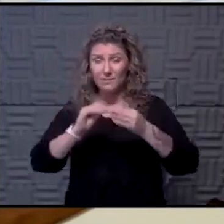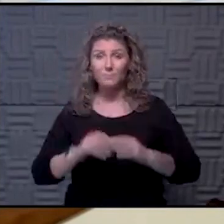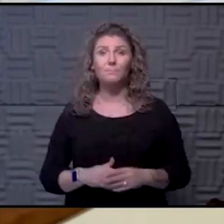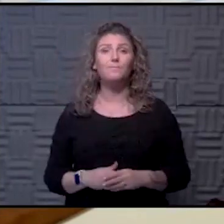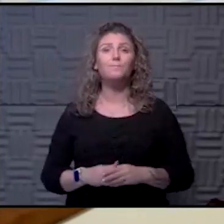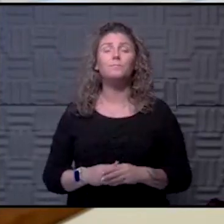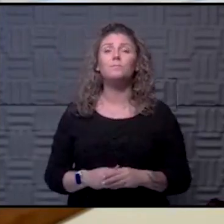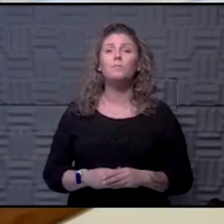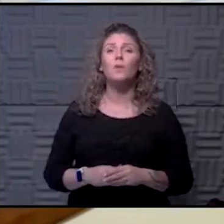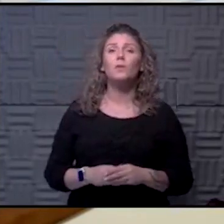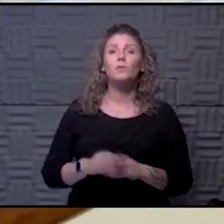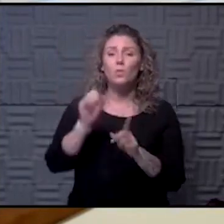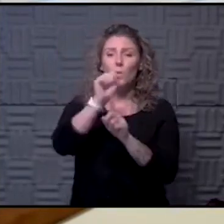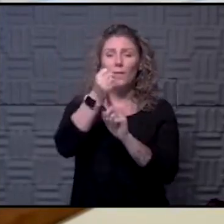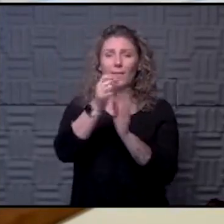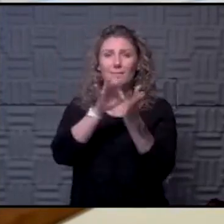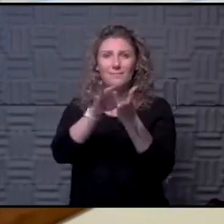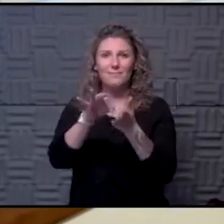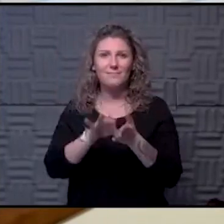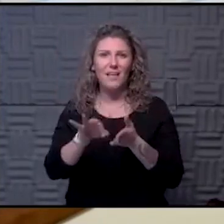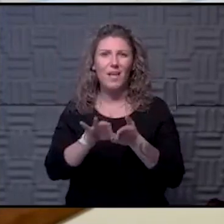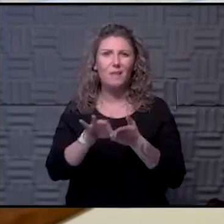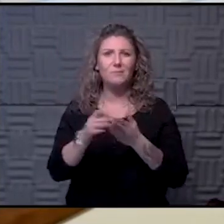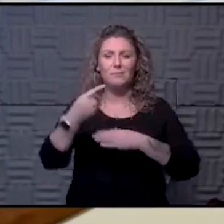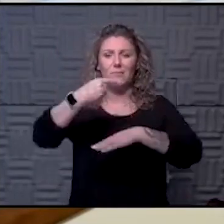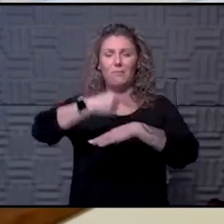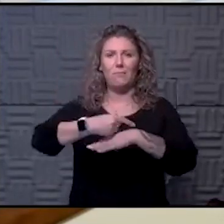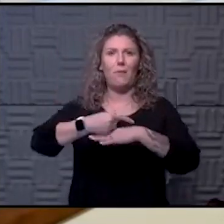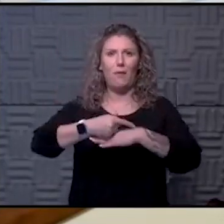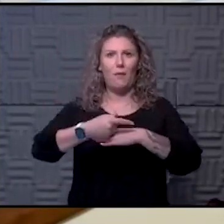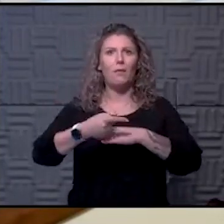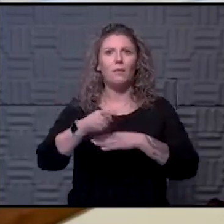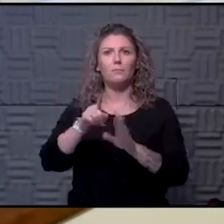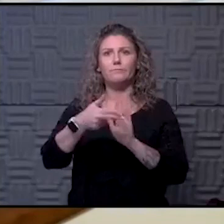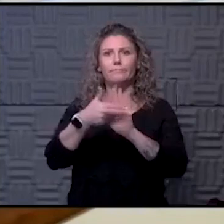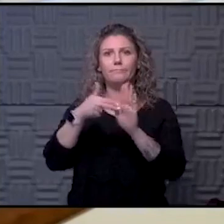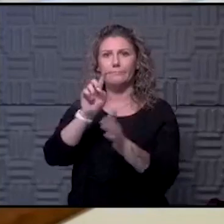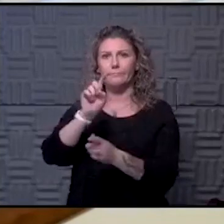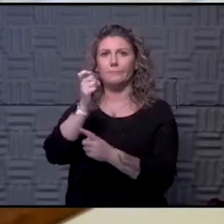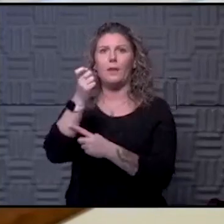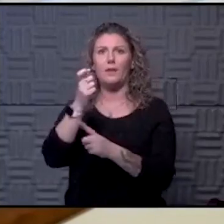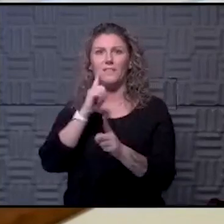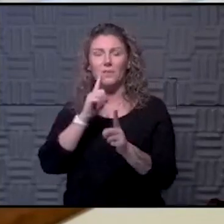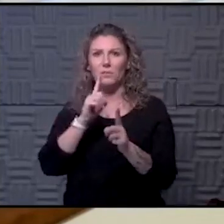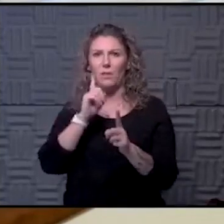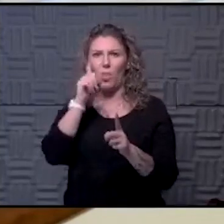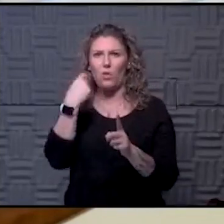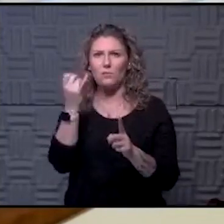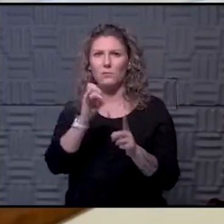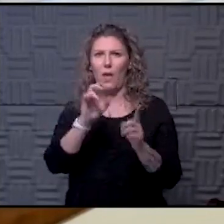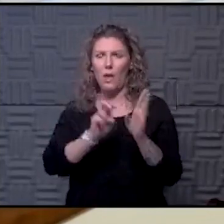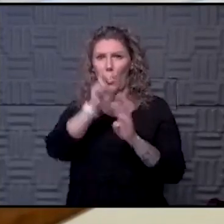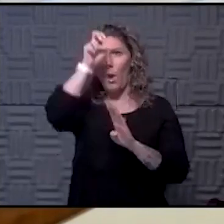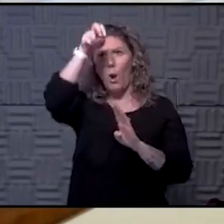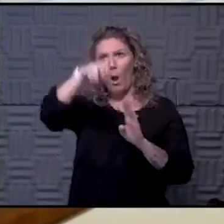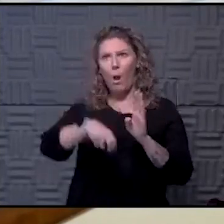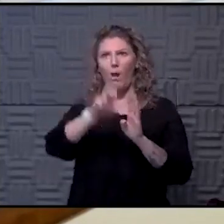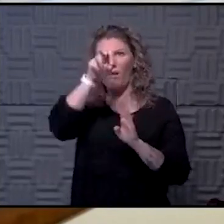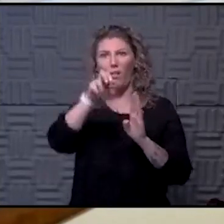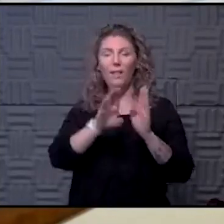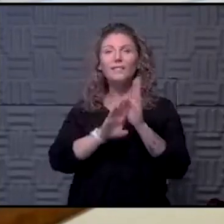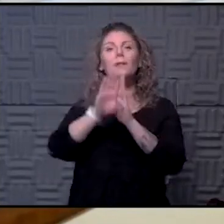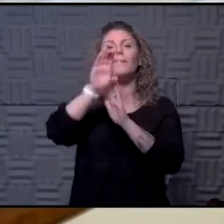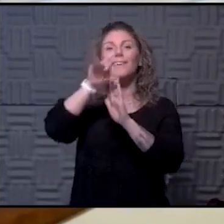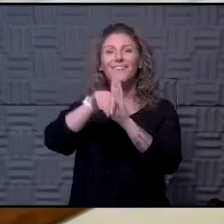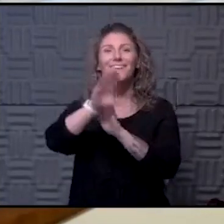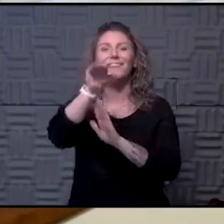by case date of diagnosis, you'll notice that there's a roller coaster. I mean, it quite literally looks like a roller coaster. But our